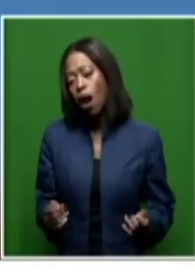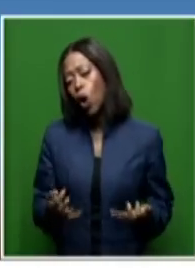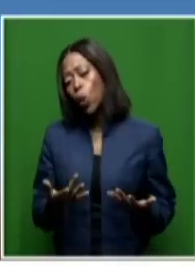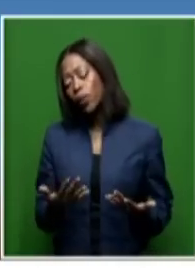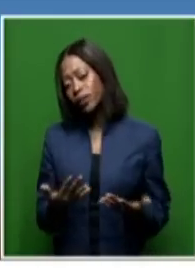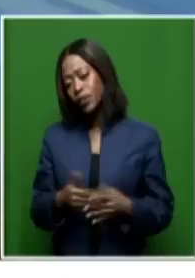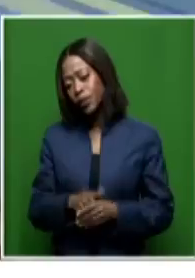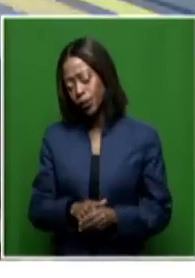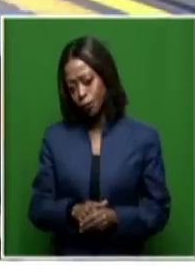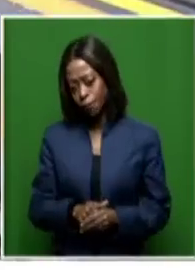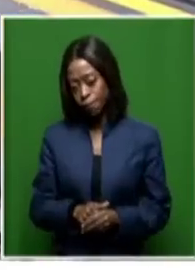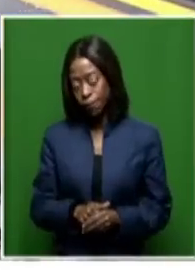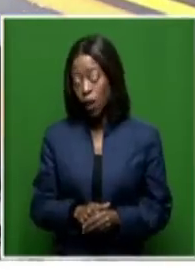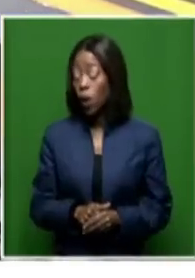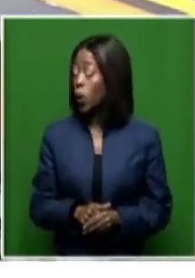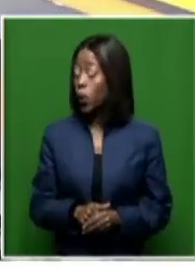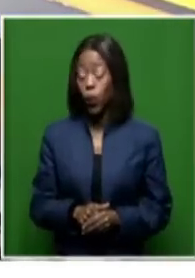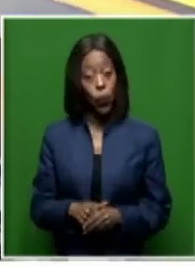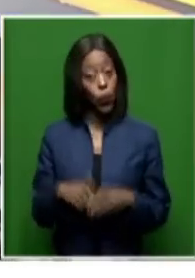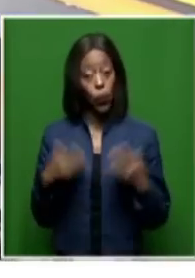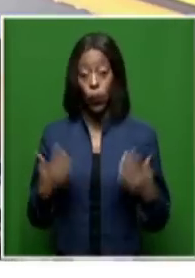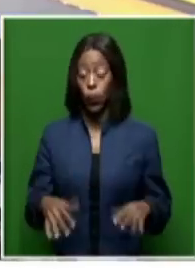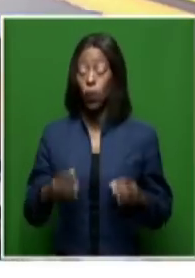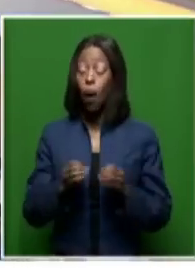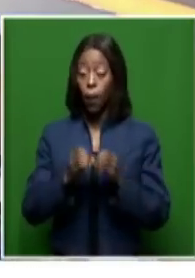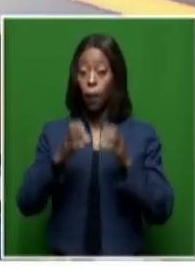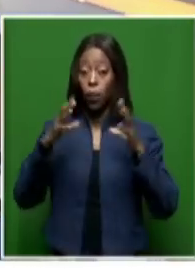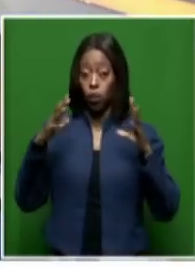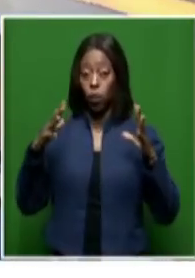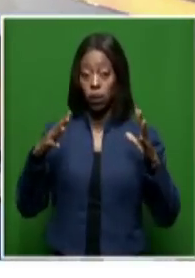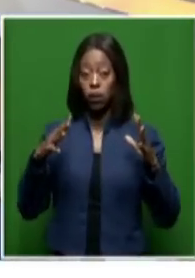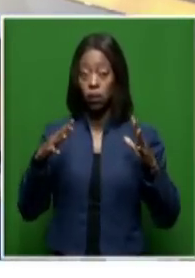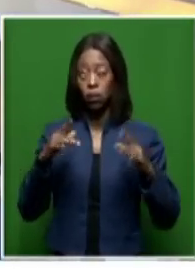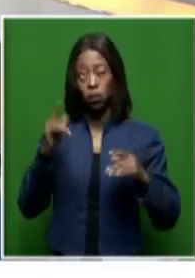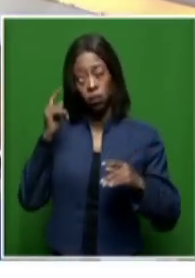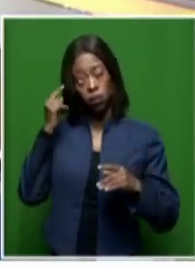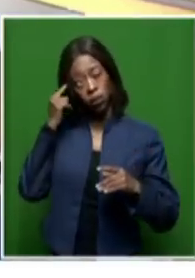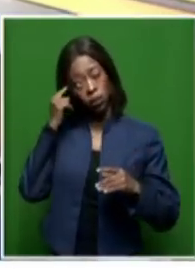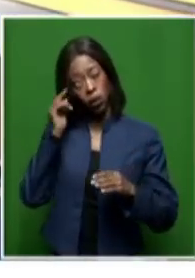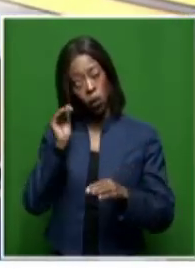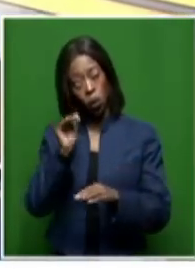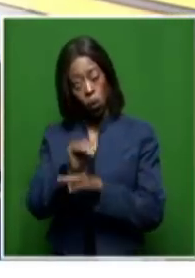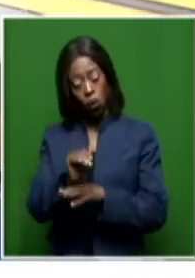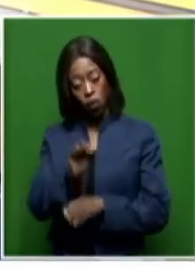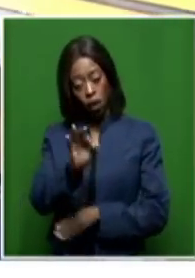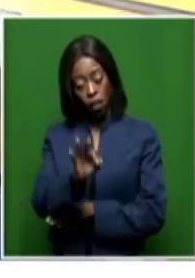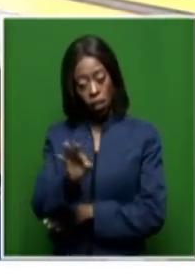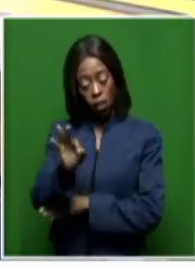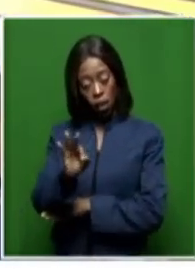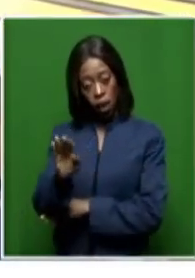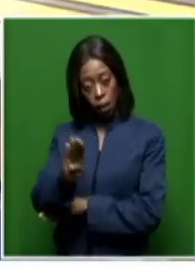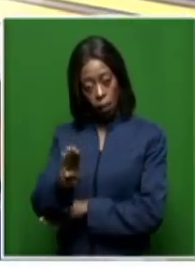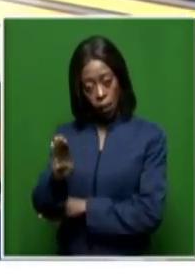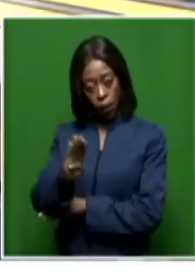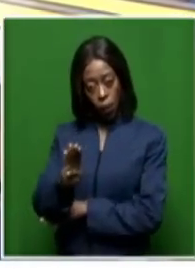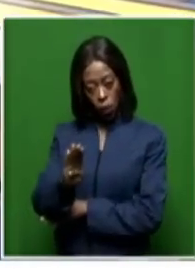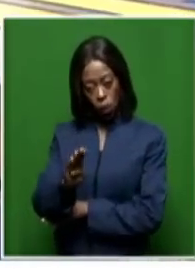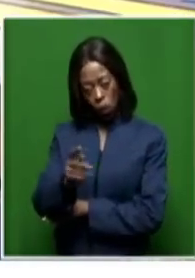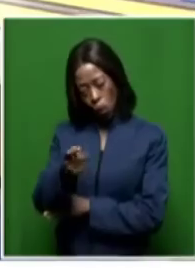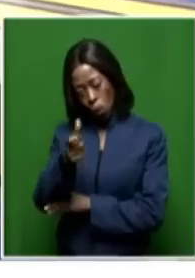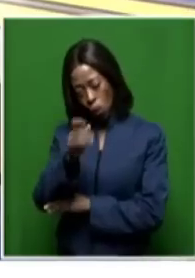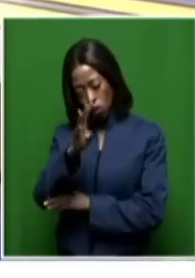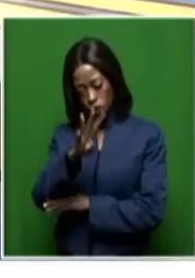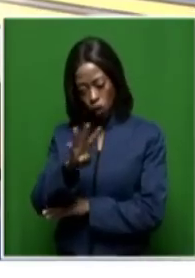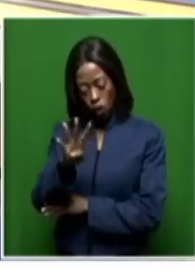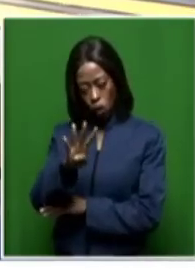going? It's huge. We spent over 3 billion to 4 billion on